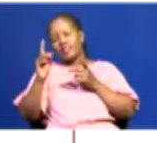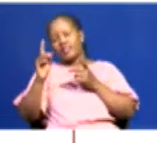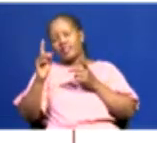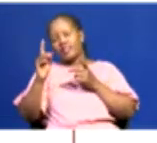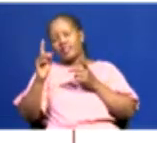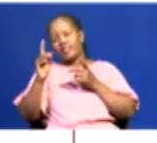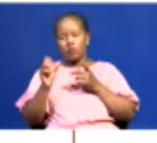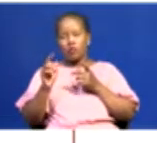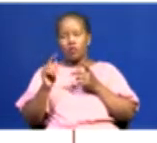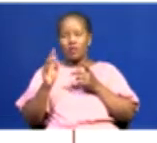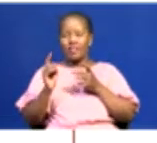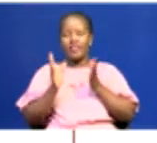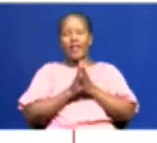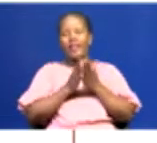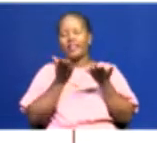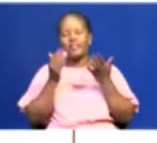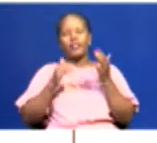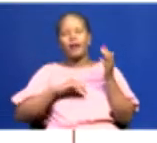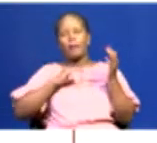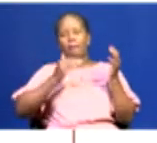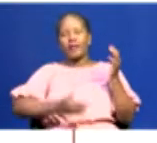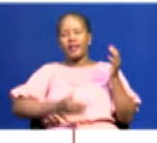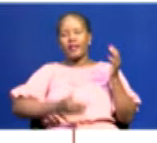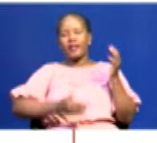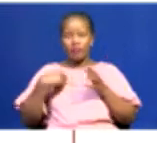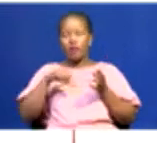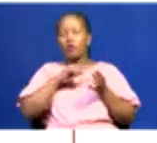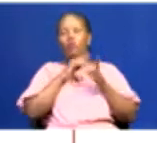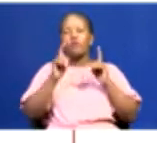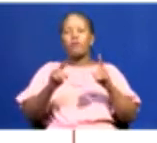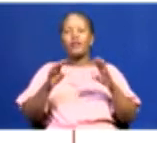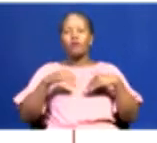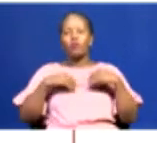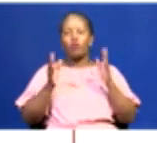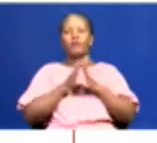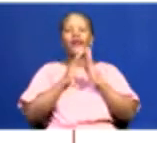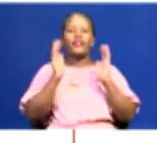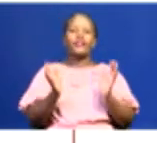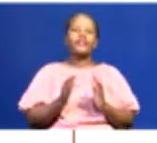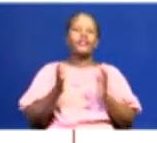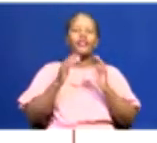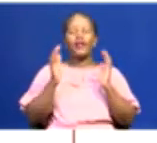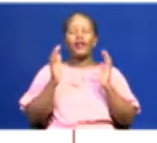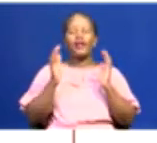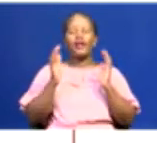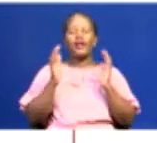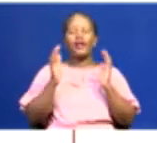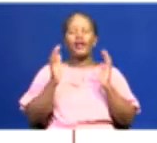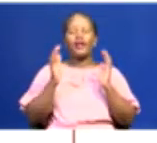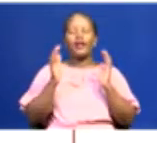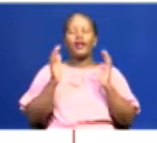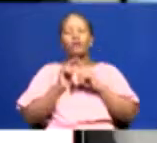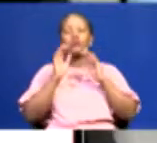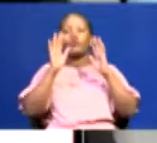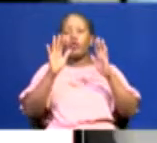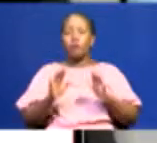unintended pregnancies. So it's something that we should adopt and actually encourage its use. Well, then there's need for a lot of